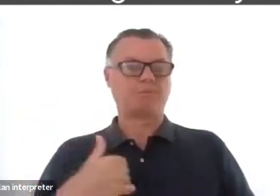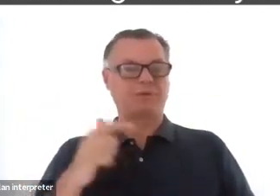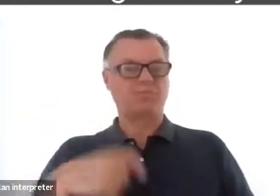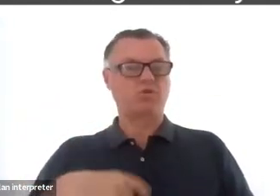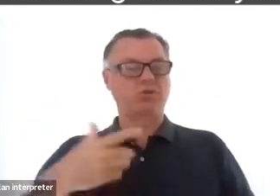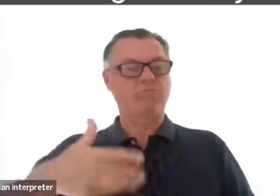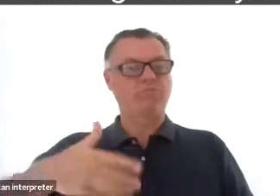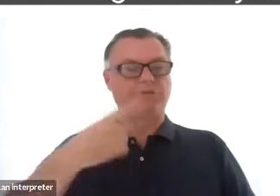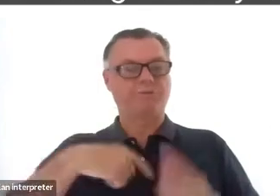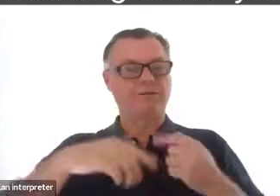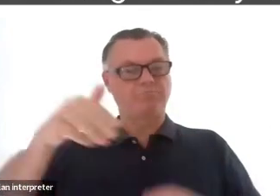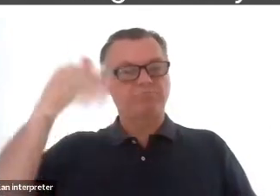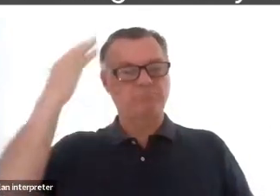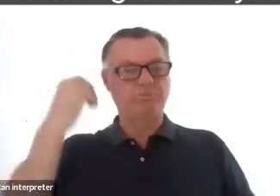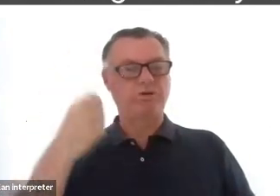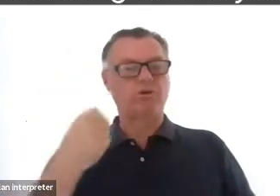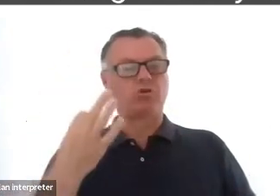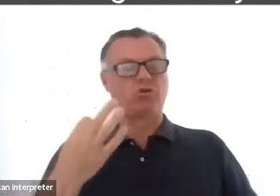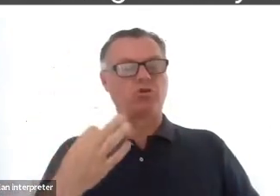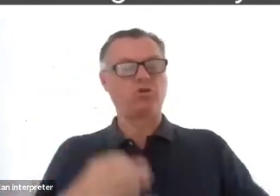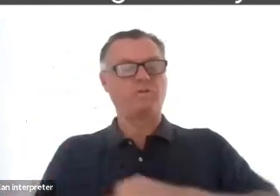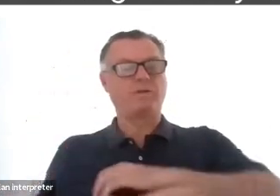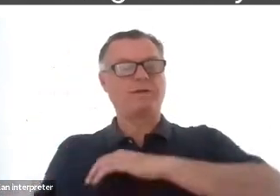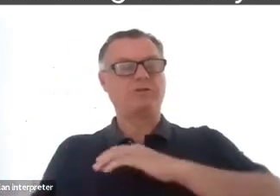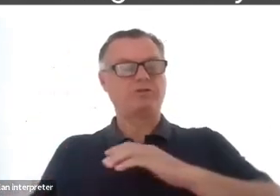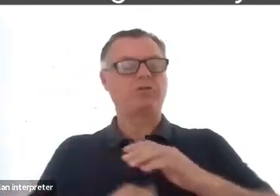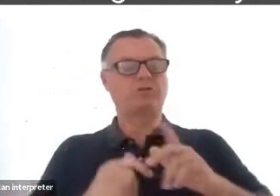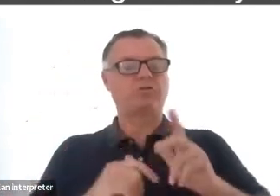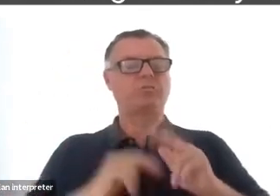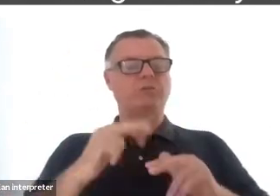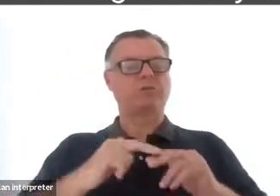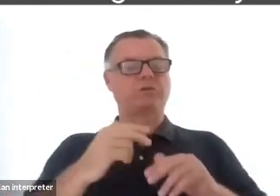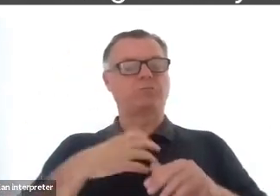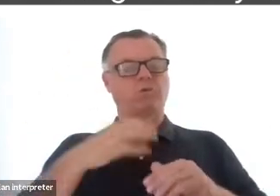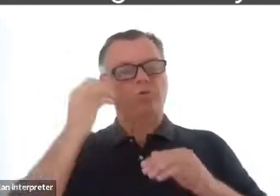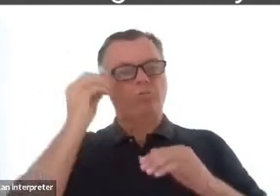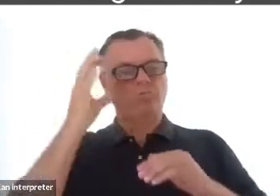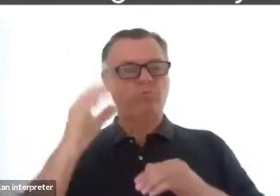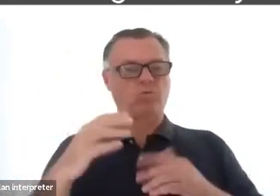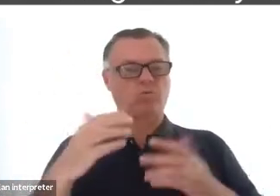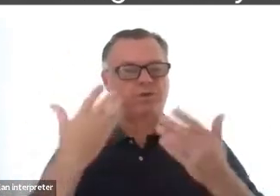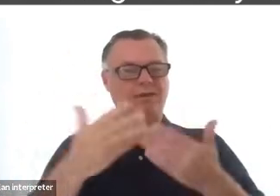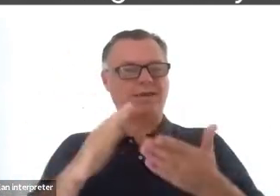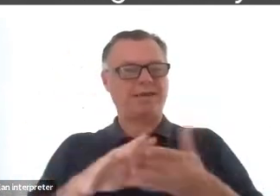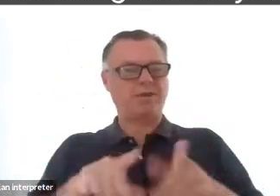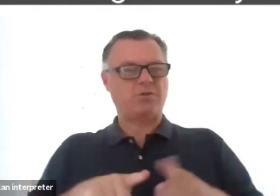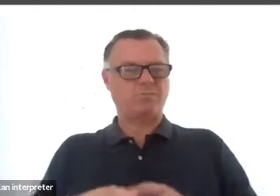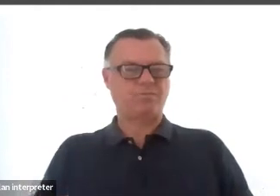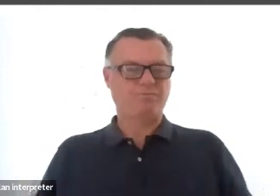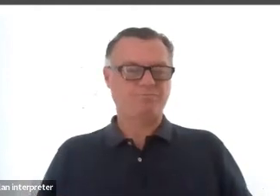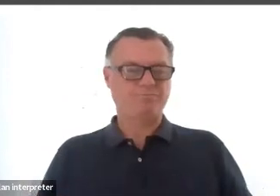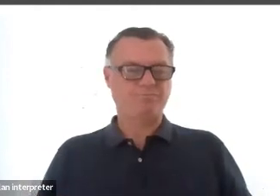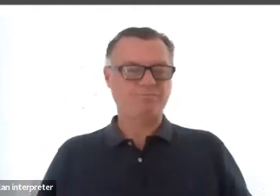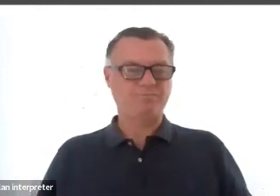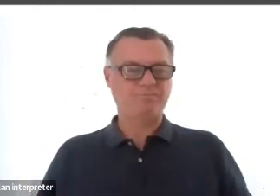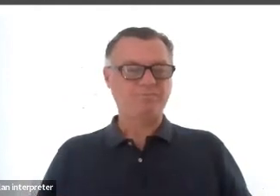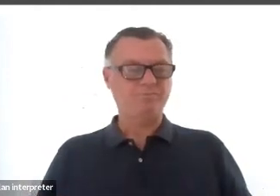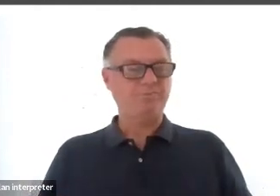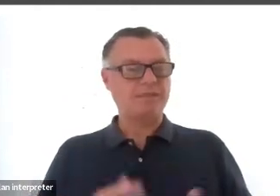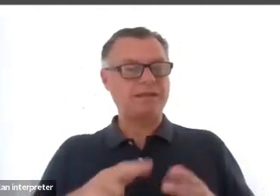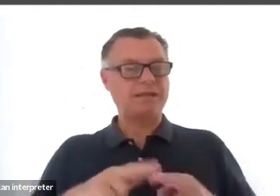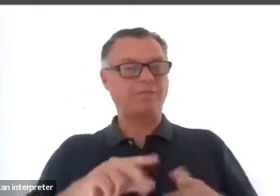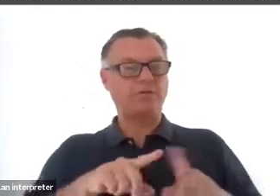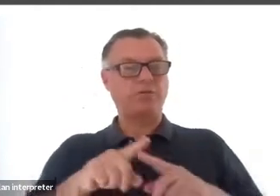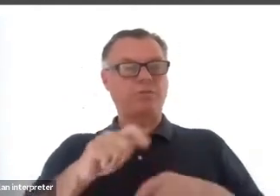missing foundations, fear, or simply not knowing how learning works yet. But what if learning could become more